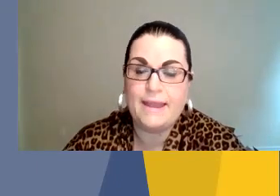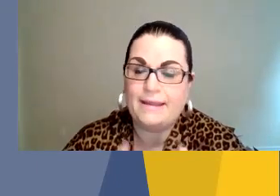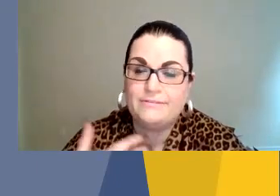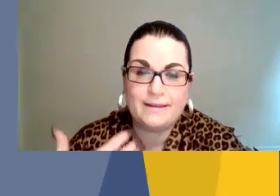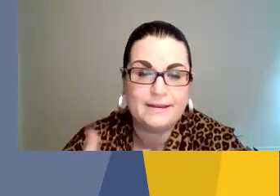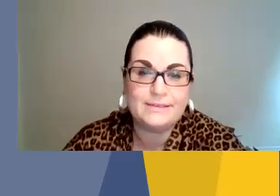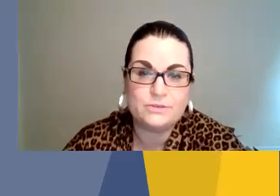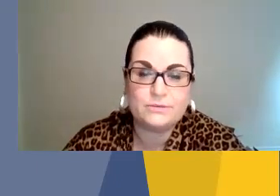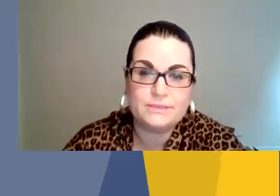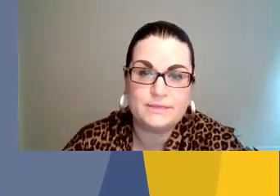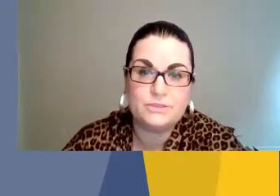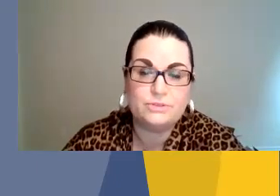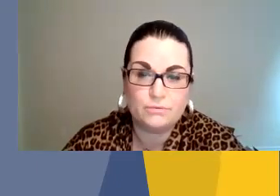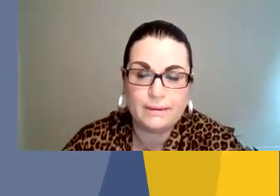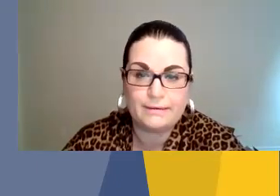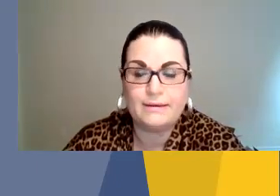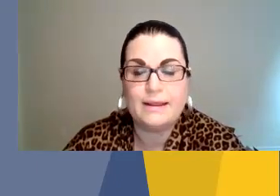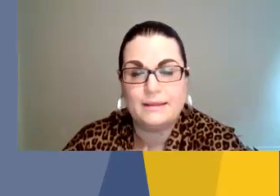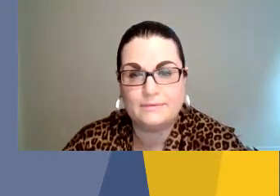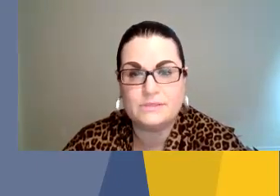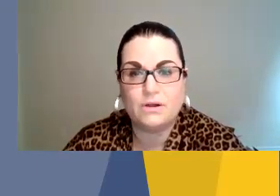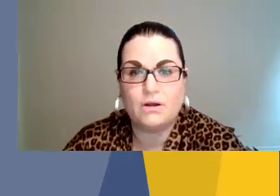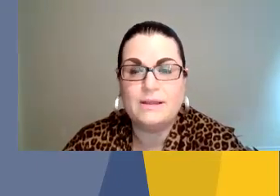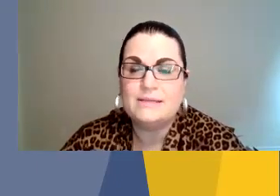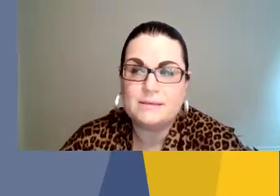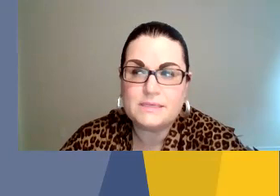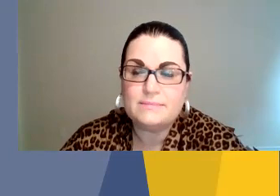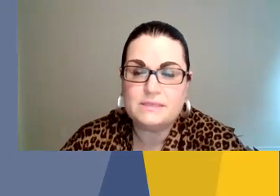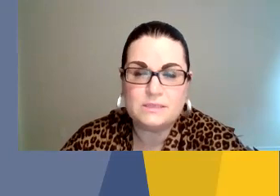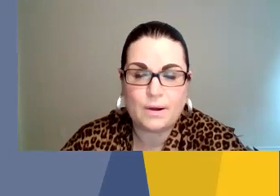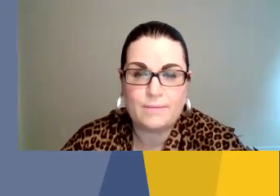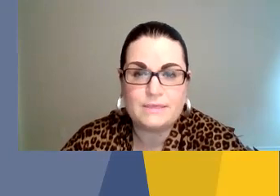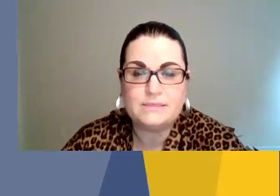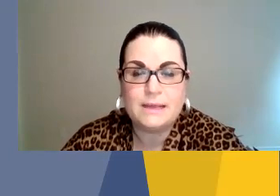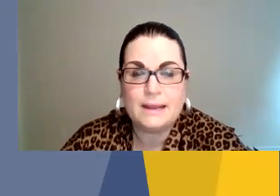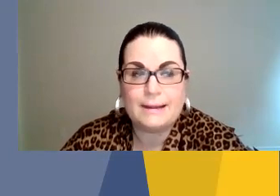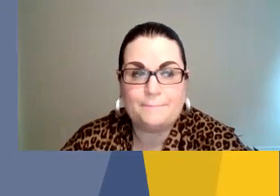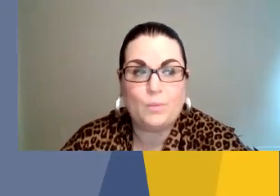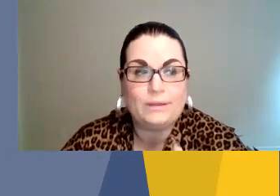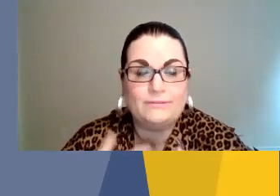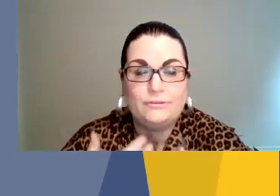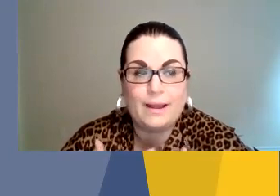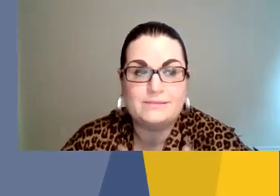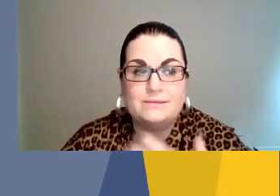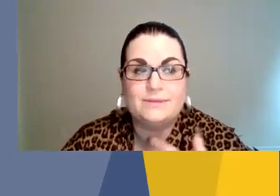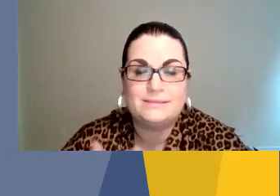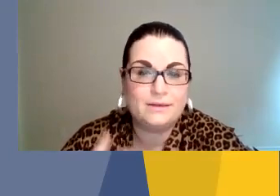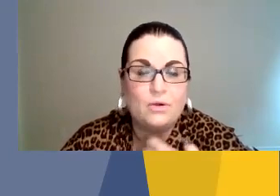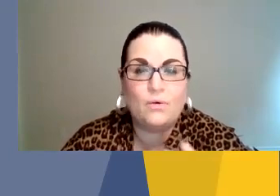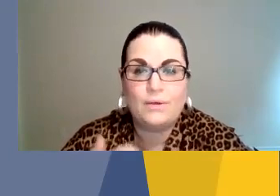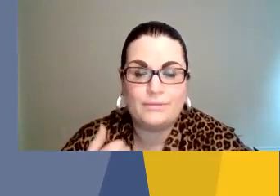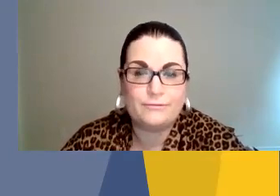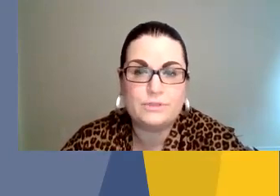debriefing. And if in any circumstance you don't get it, give us a call. Sometimes the departments will, if you ask them,